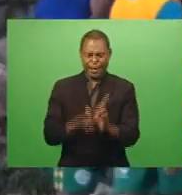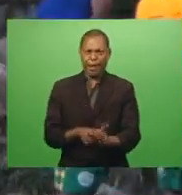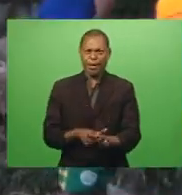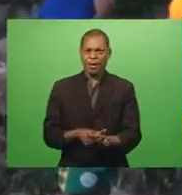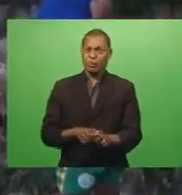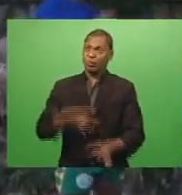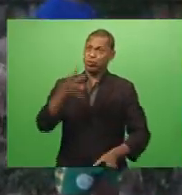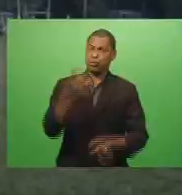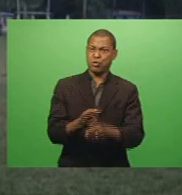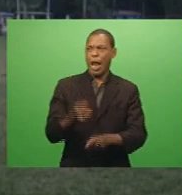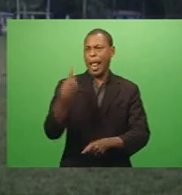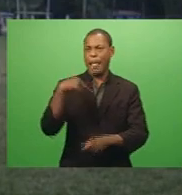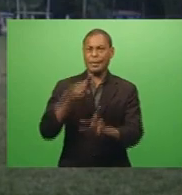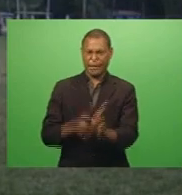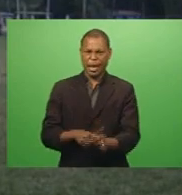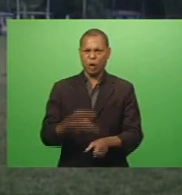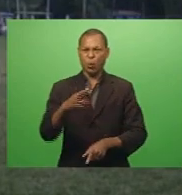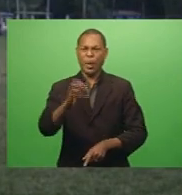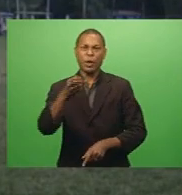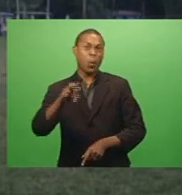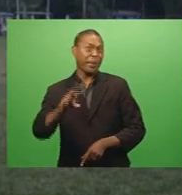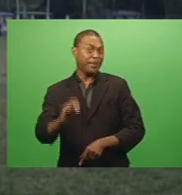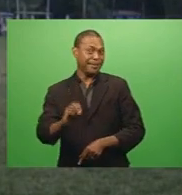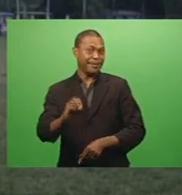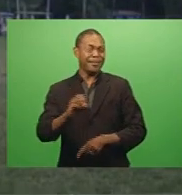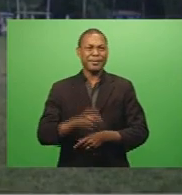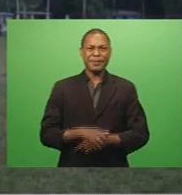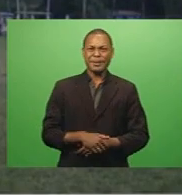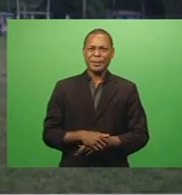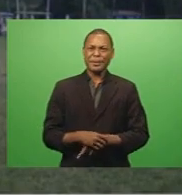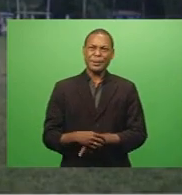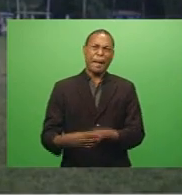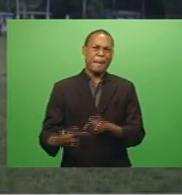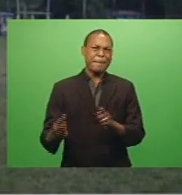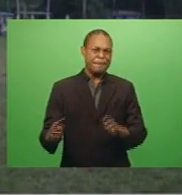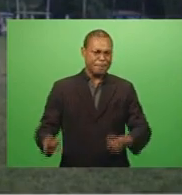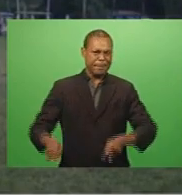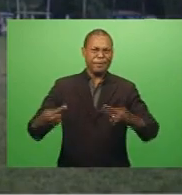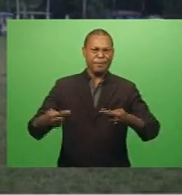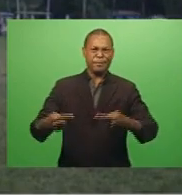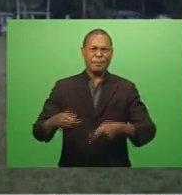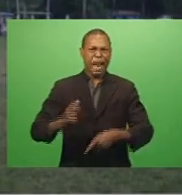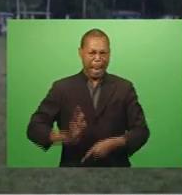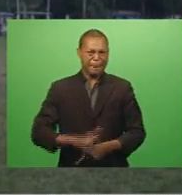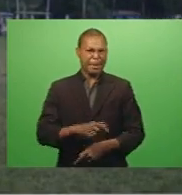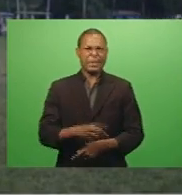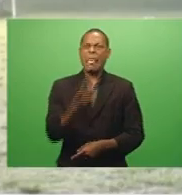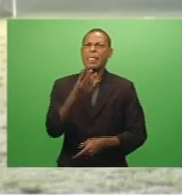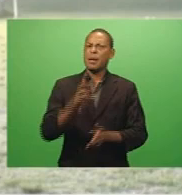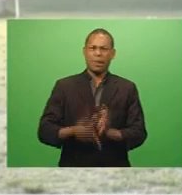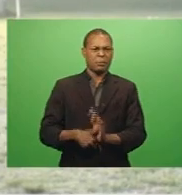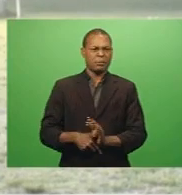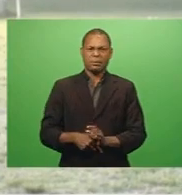year, 2020, we meet Lambasa about 3 times. We never beat